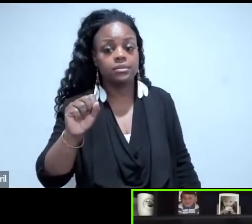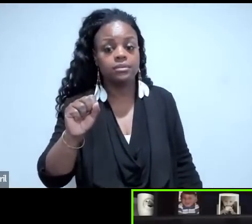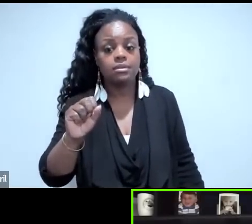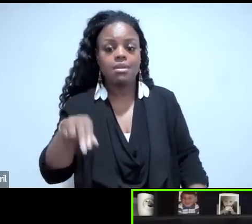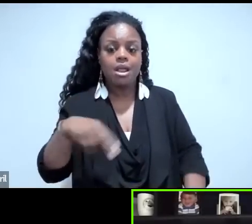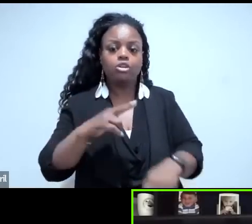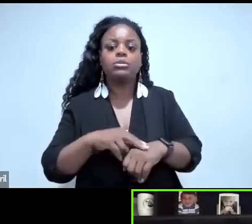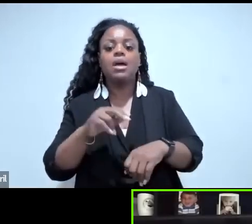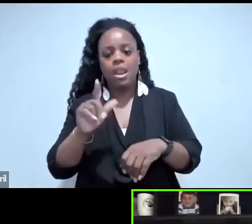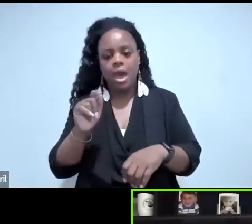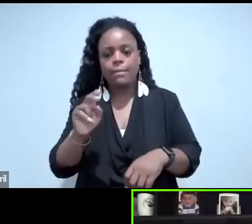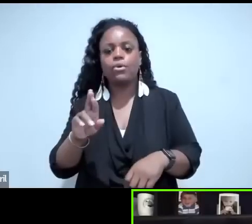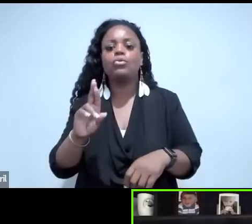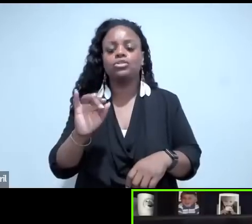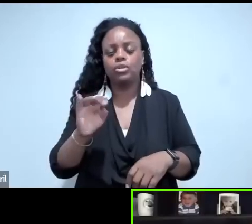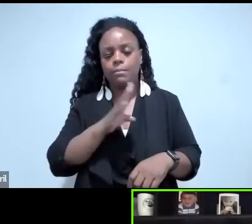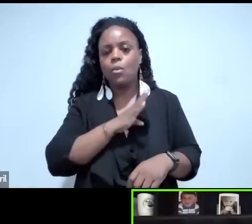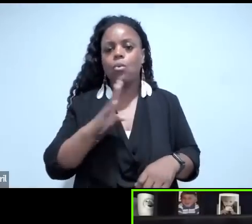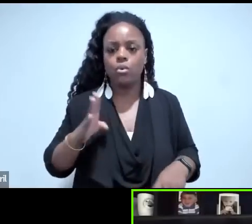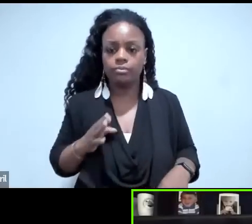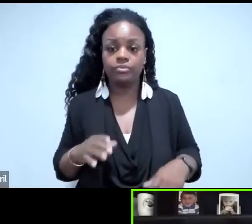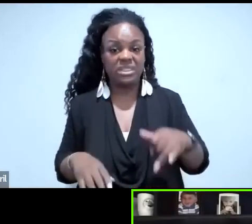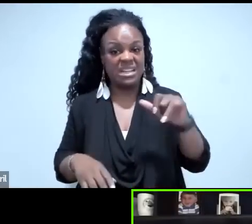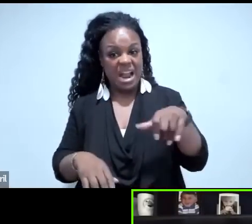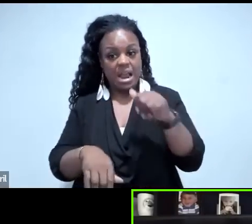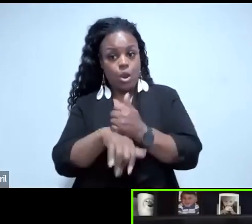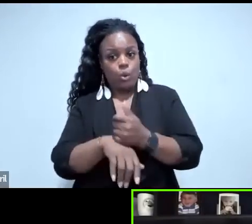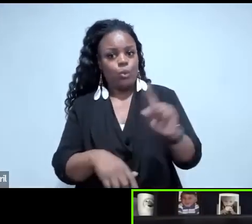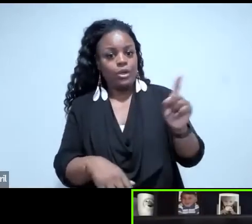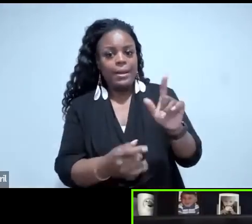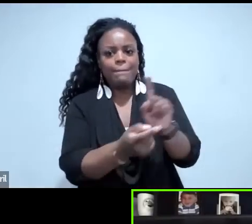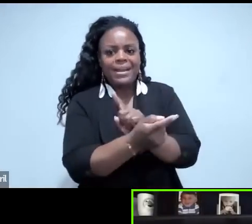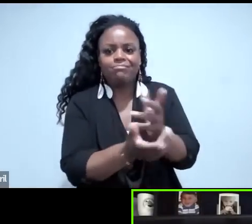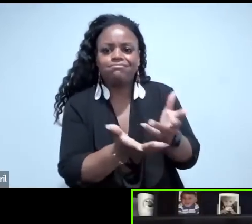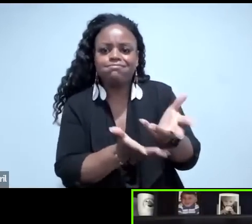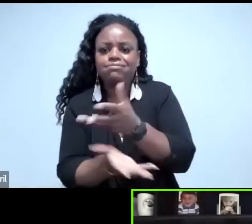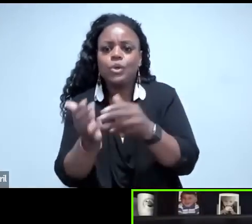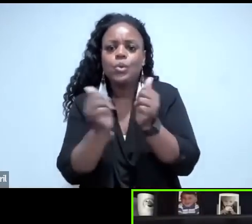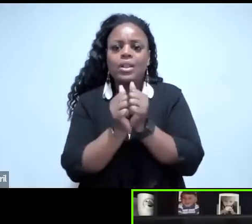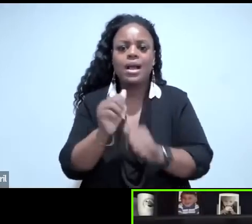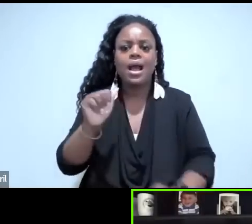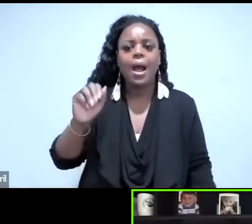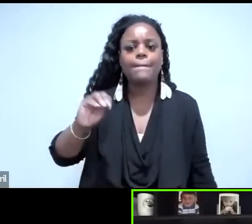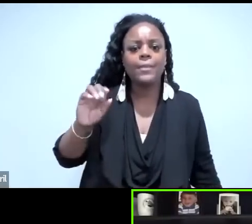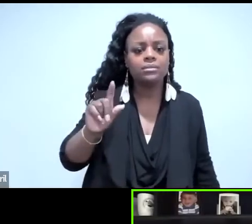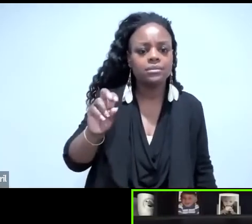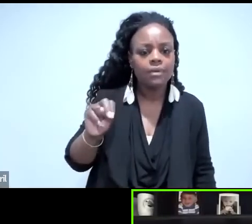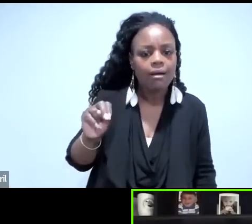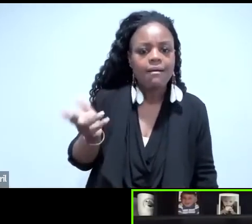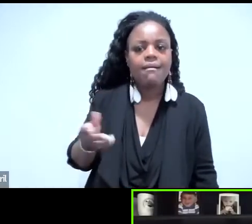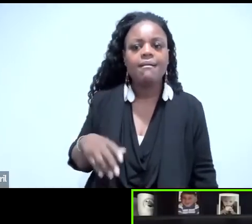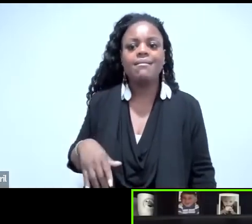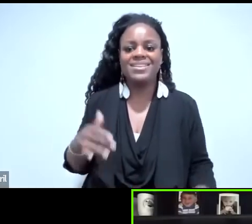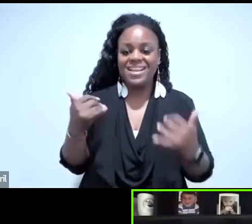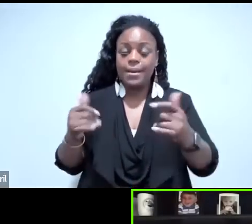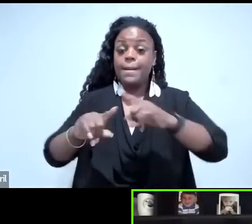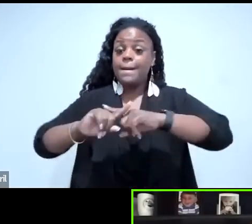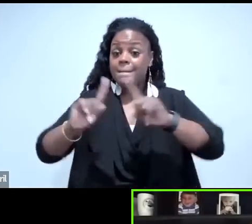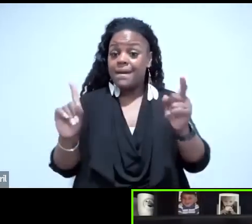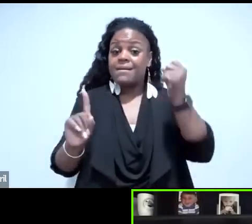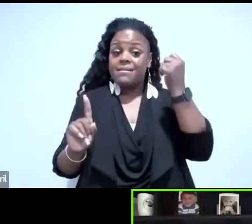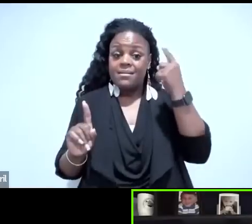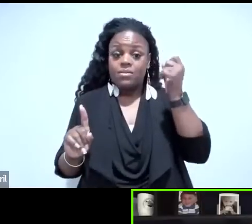meeting with Amazon workers around this country, but also taking every single interview, every single convention invitation, every